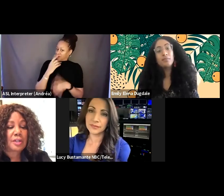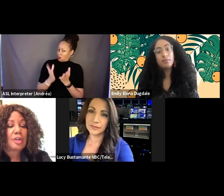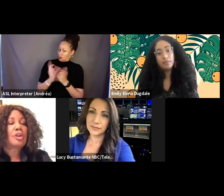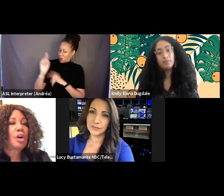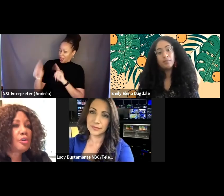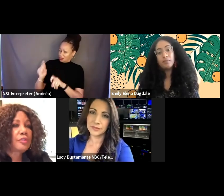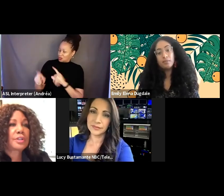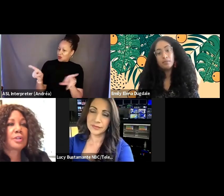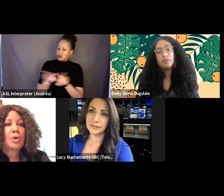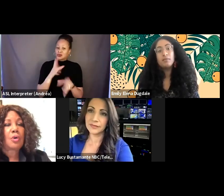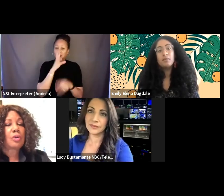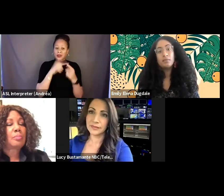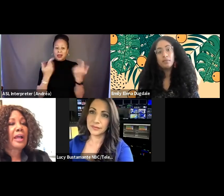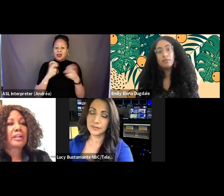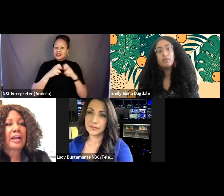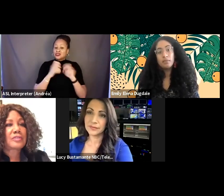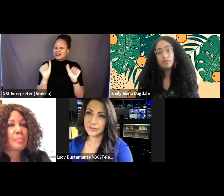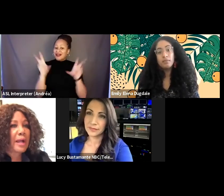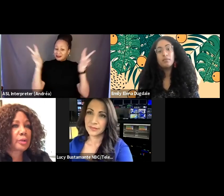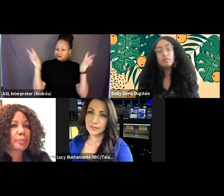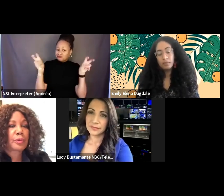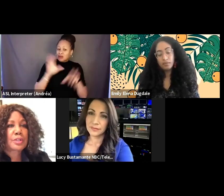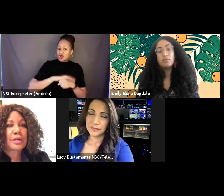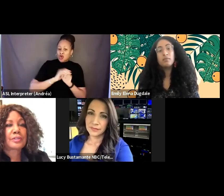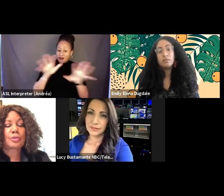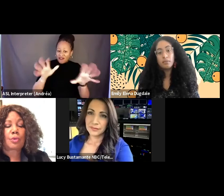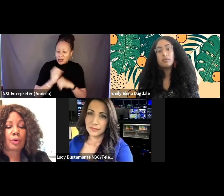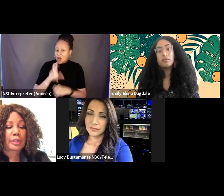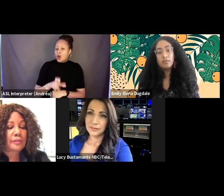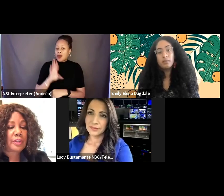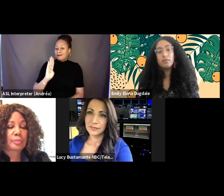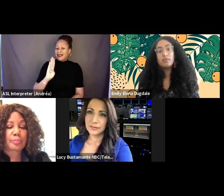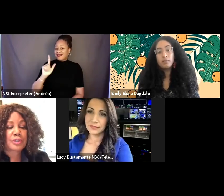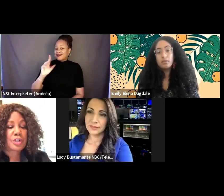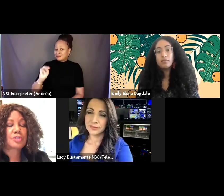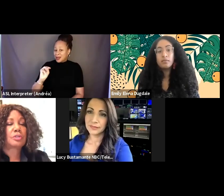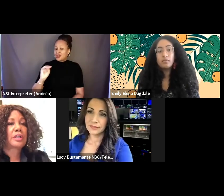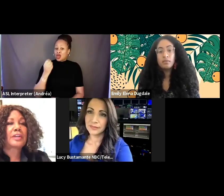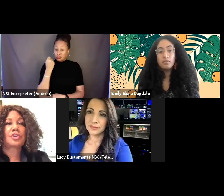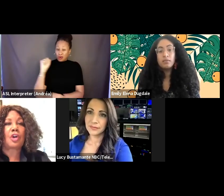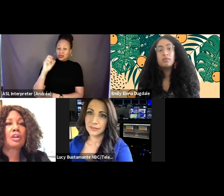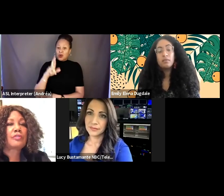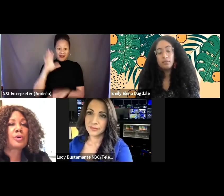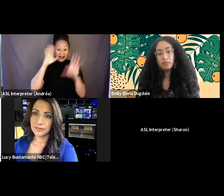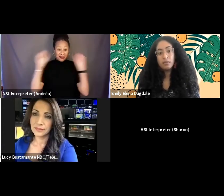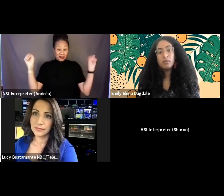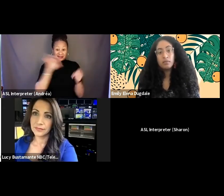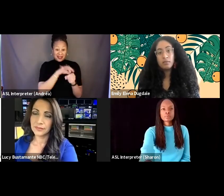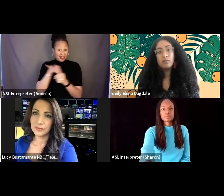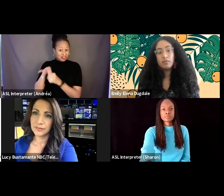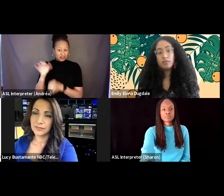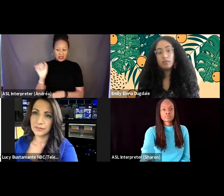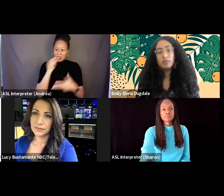like COVID or the Black Lives Matter protests or even the presidential election, all of those